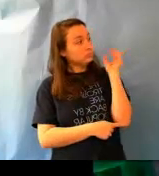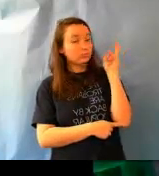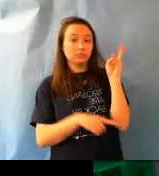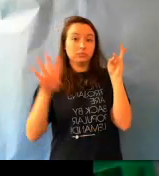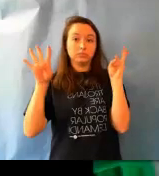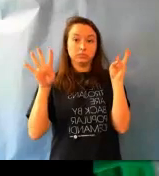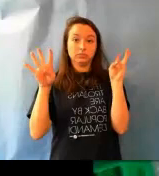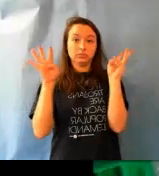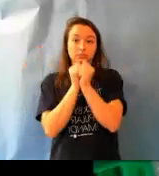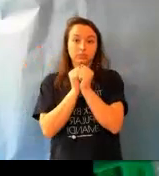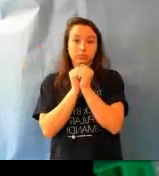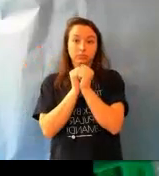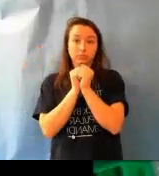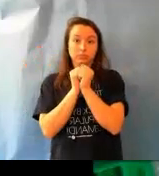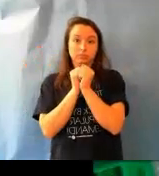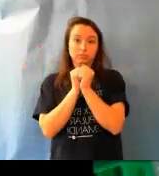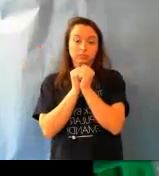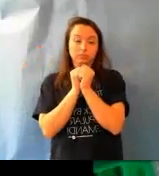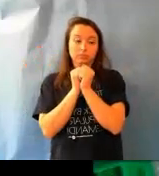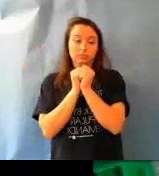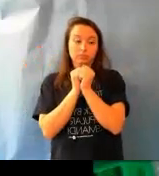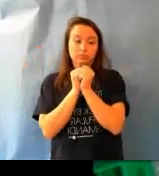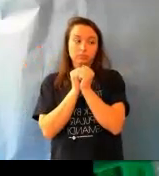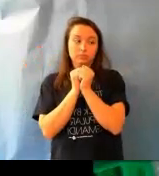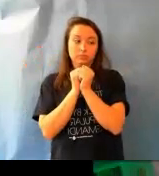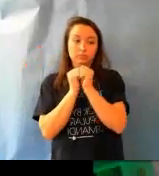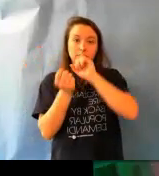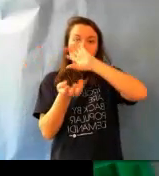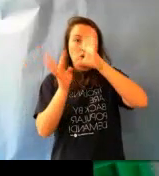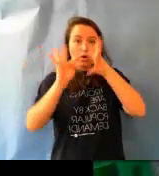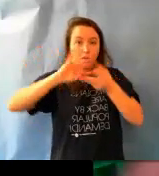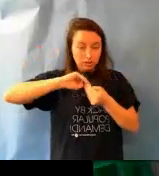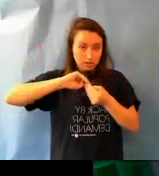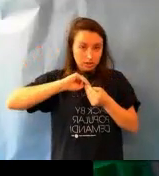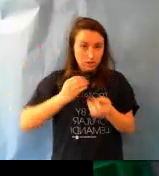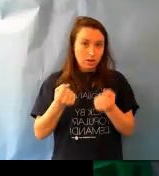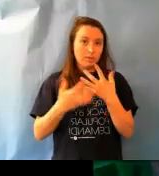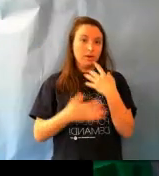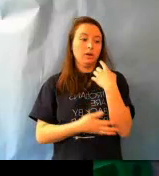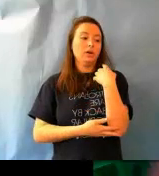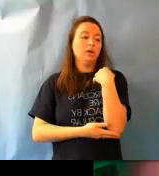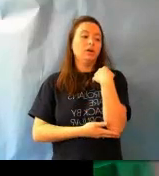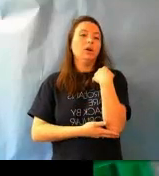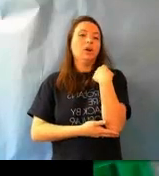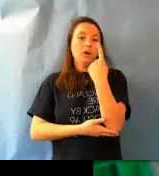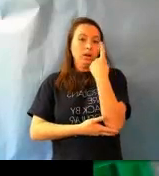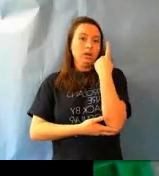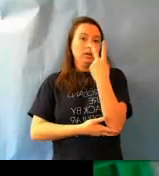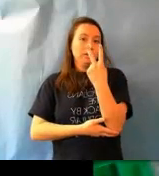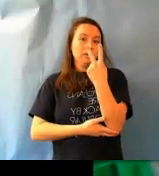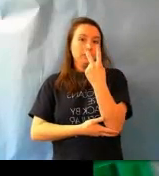store. And then I'm going to count them all together. Good. Ready? Let's count them.